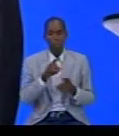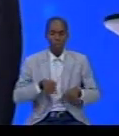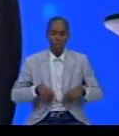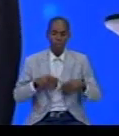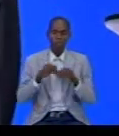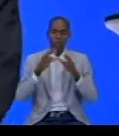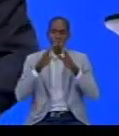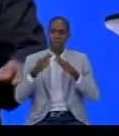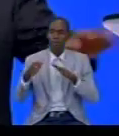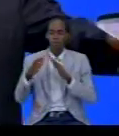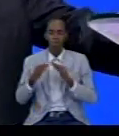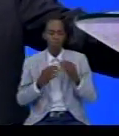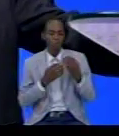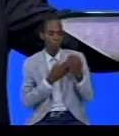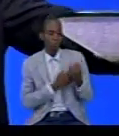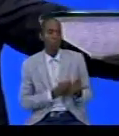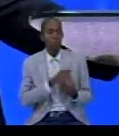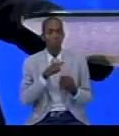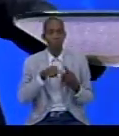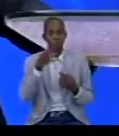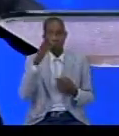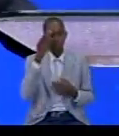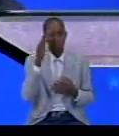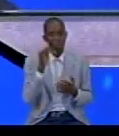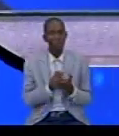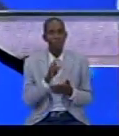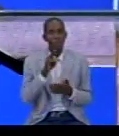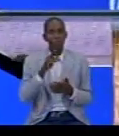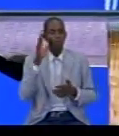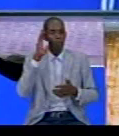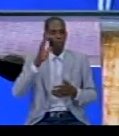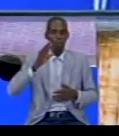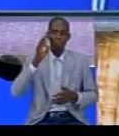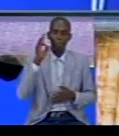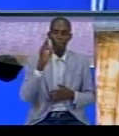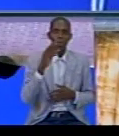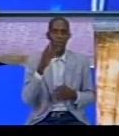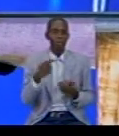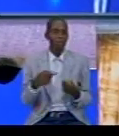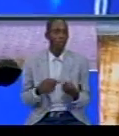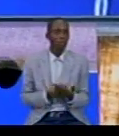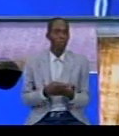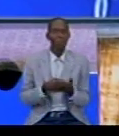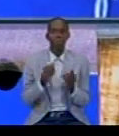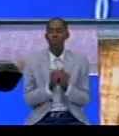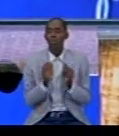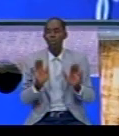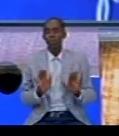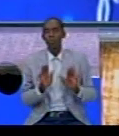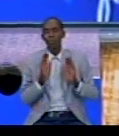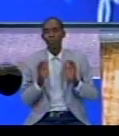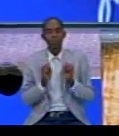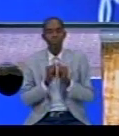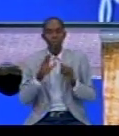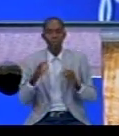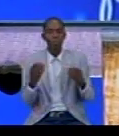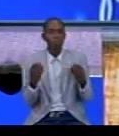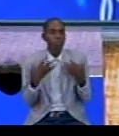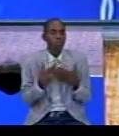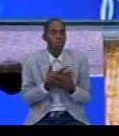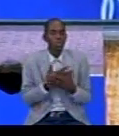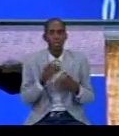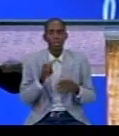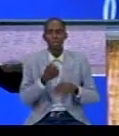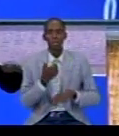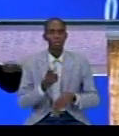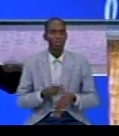community confidently. When you know that, you will preach the gospel without fear and without fright,